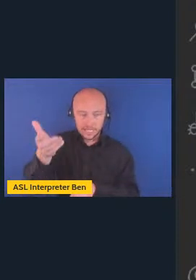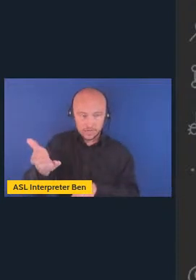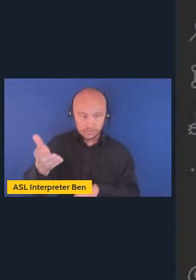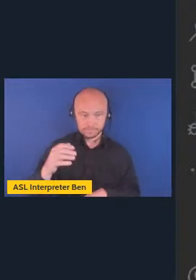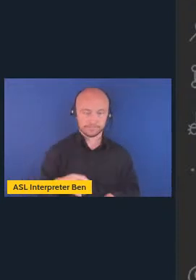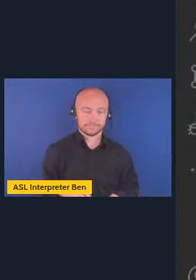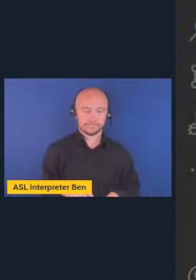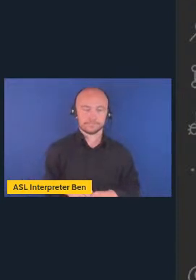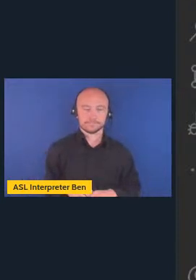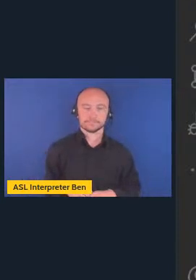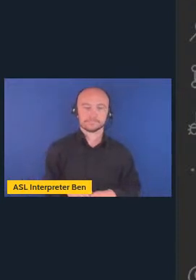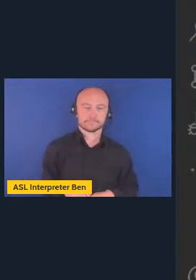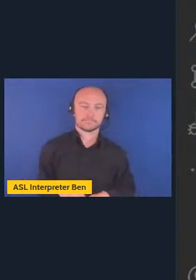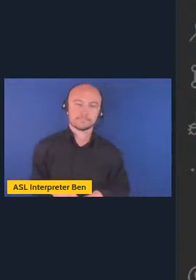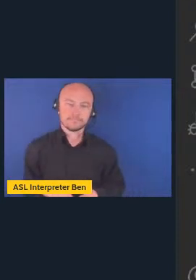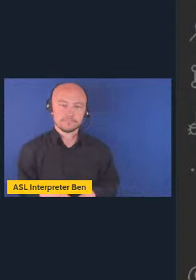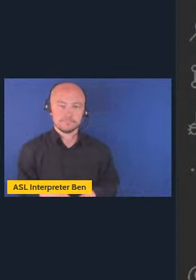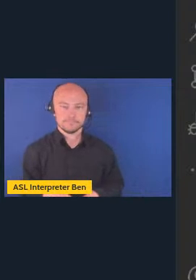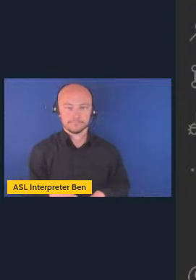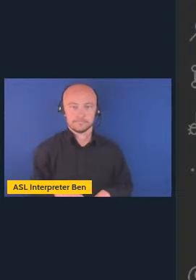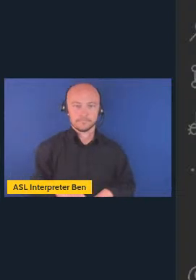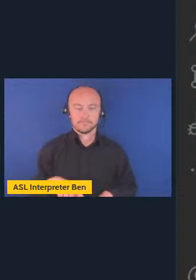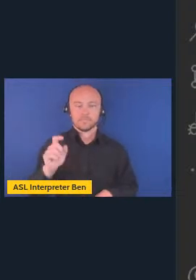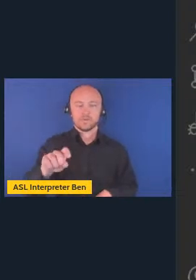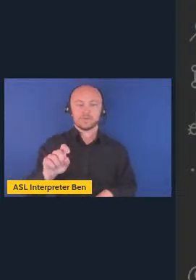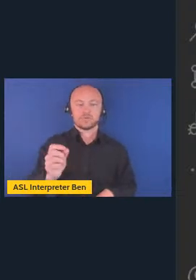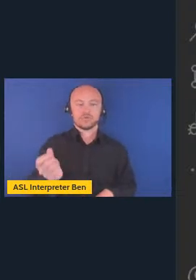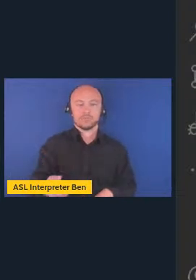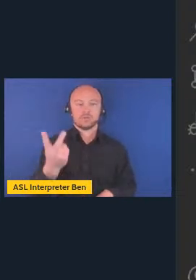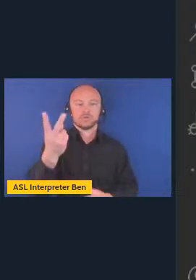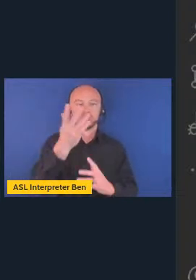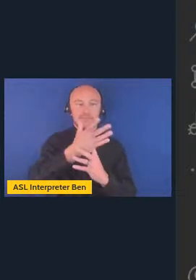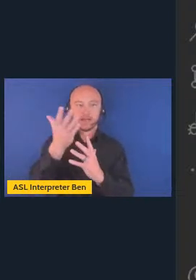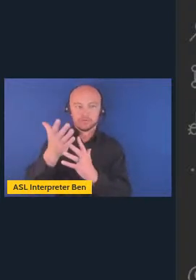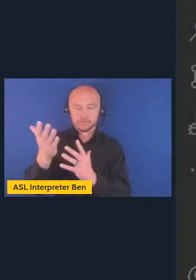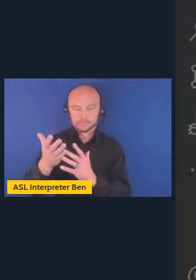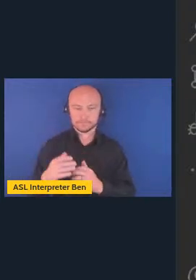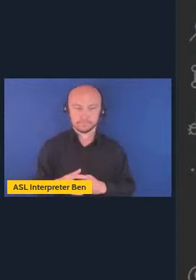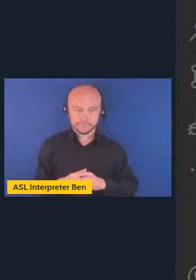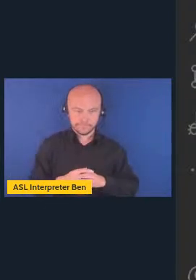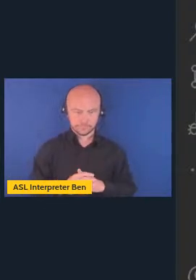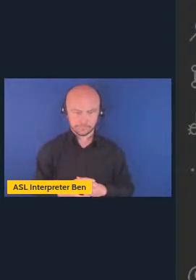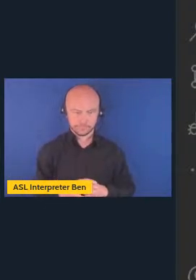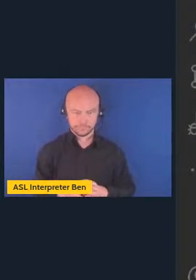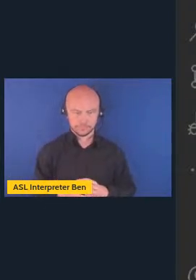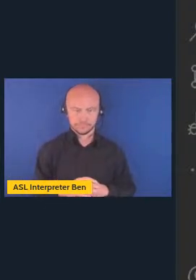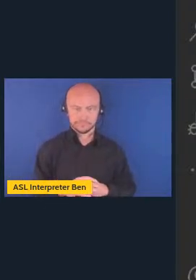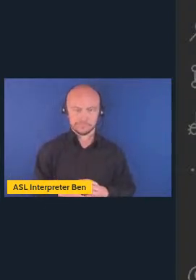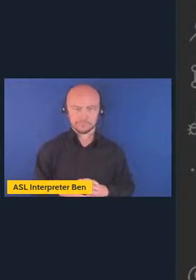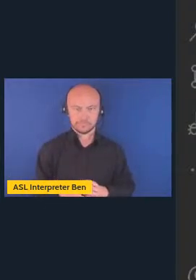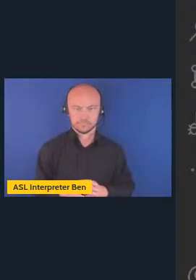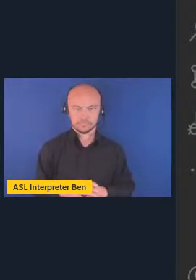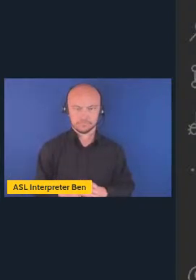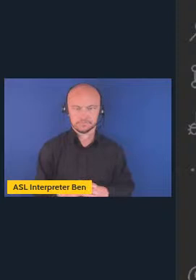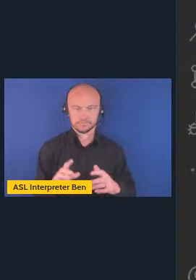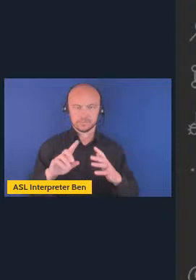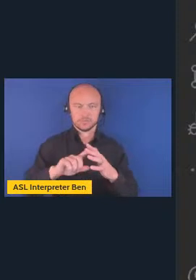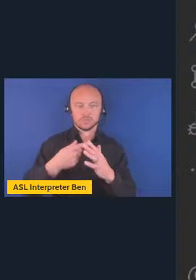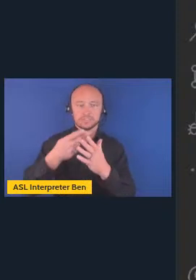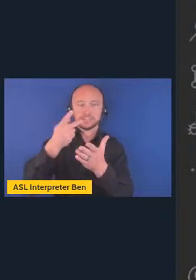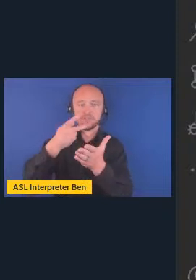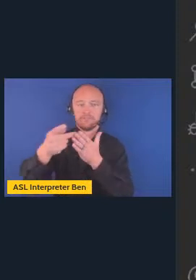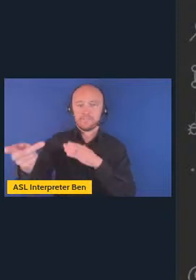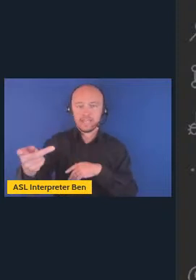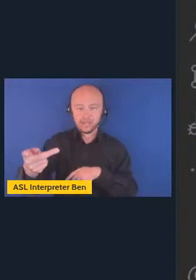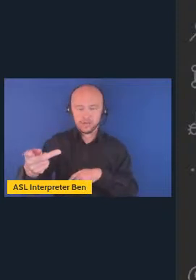And then there should be two file processes. So now it's still going to fail because